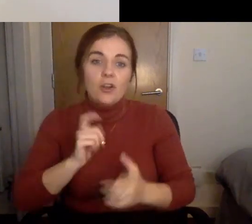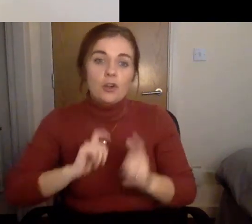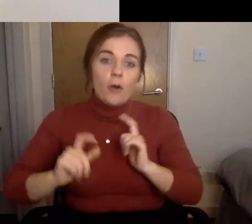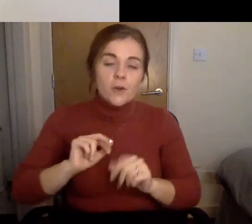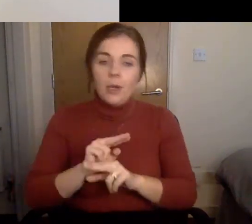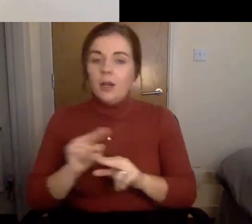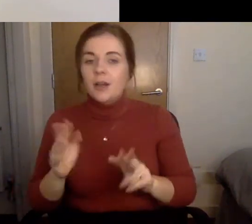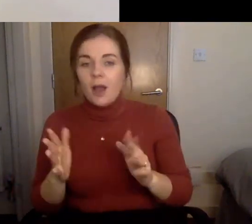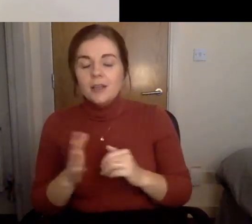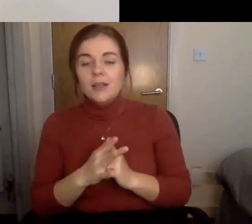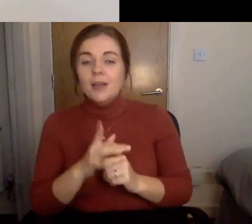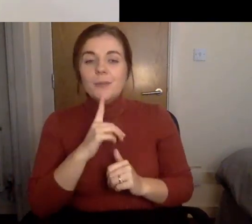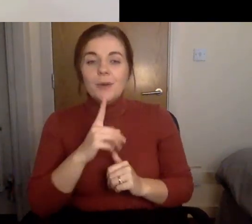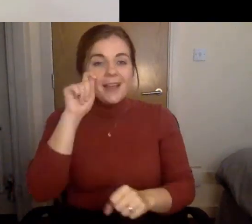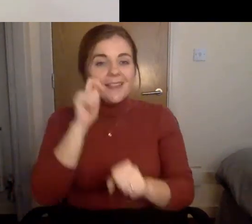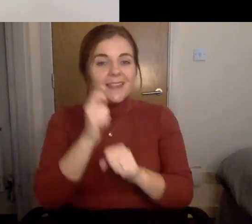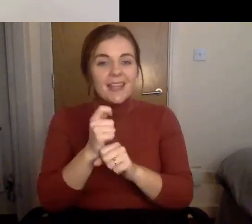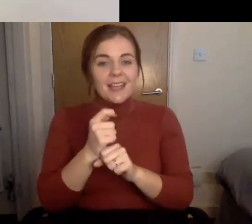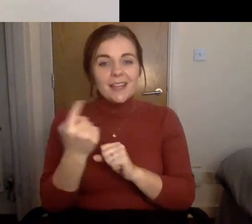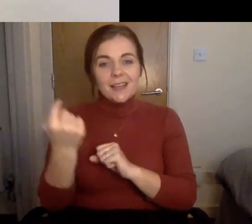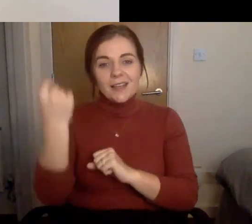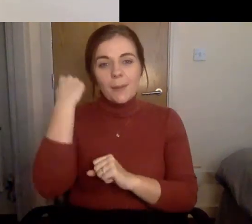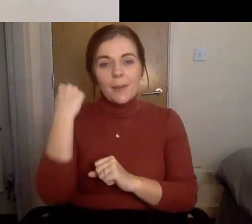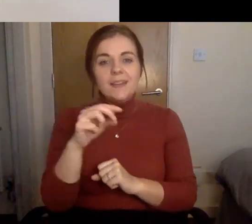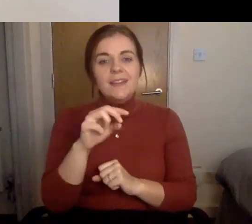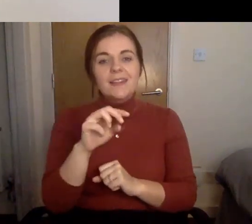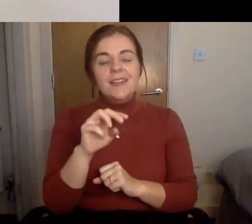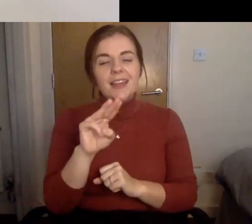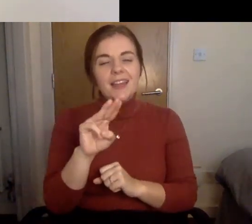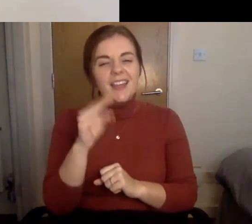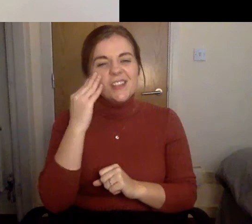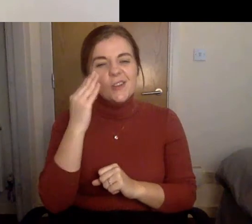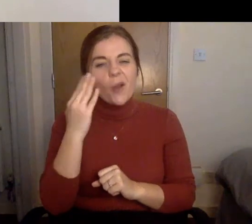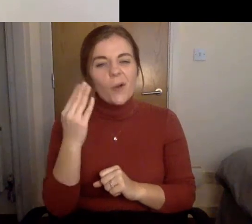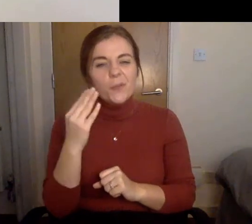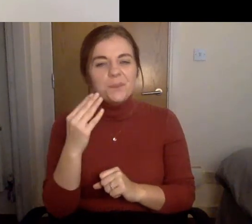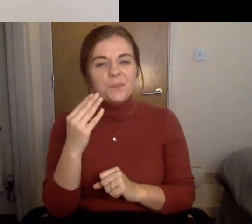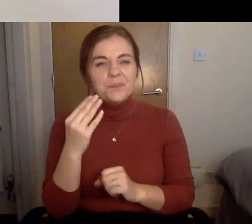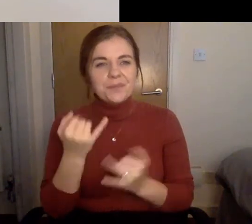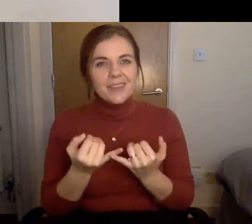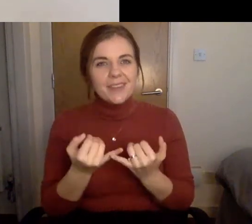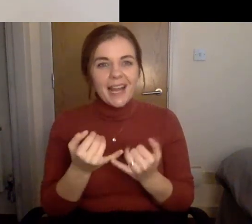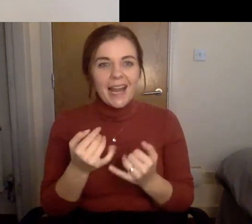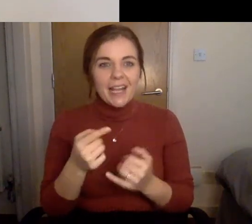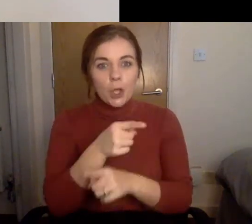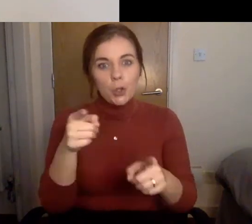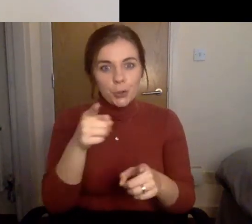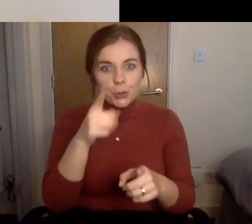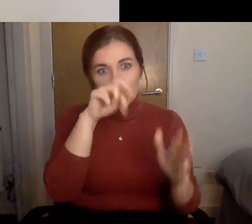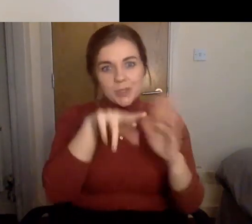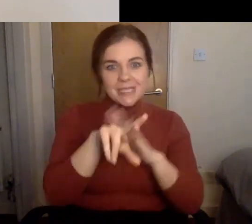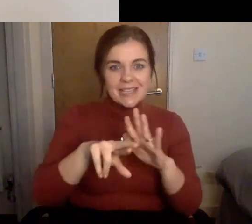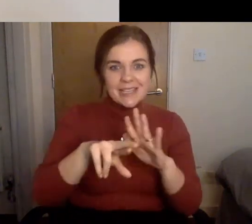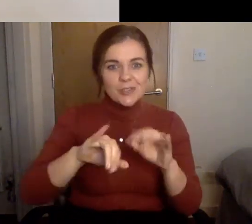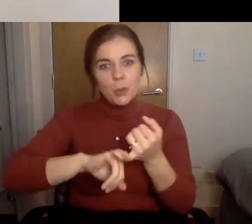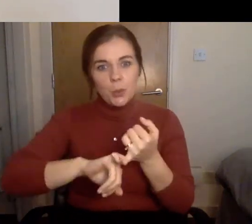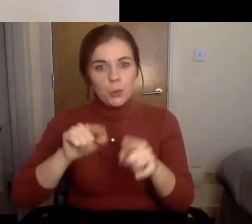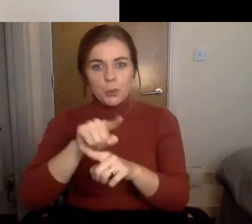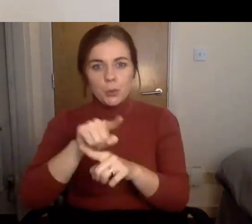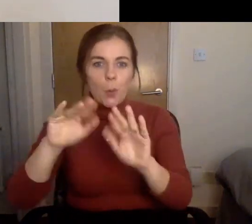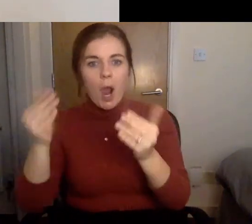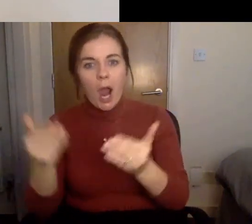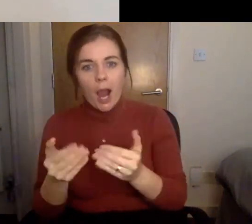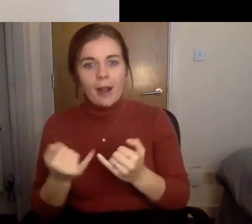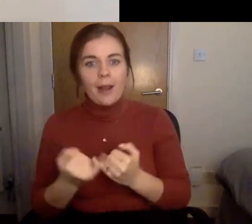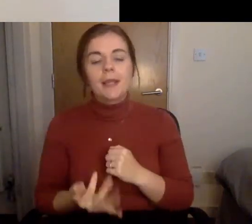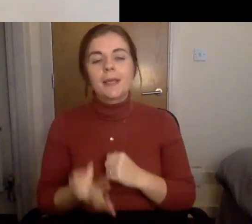I think back to the Parker Palmer cliche of, you teach who you are. And if you're going to be, you know, I will not smile